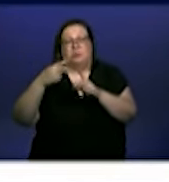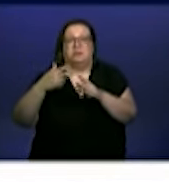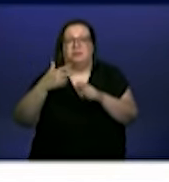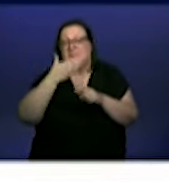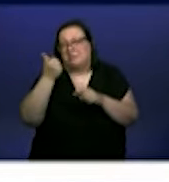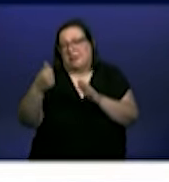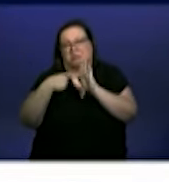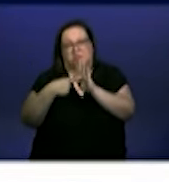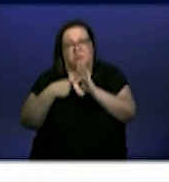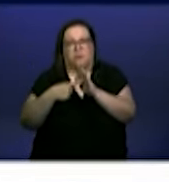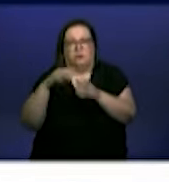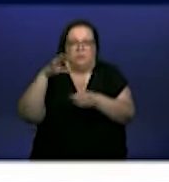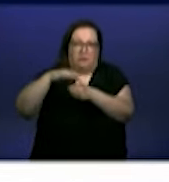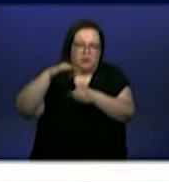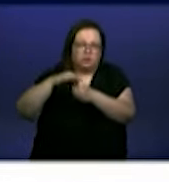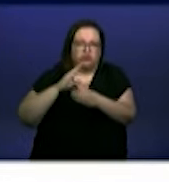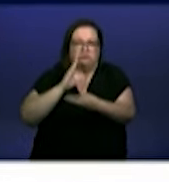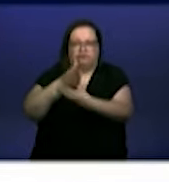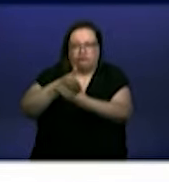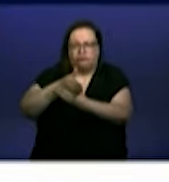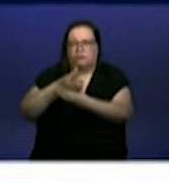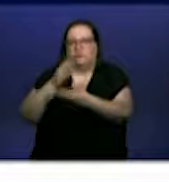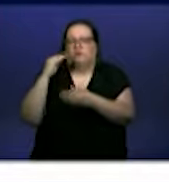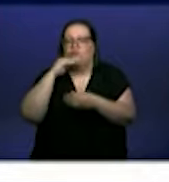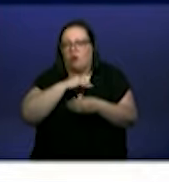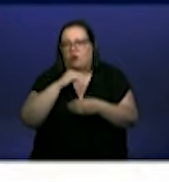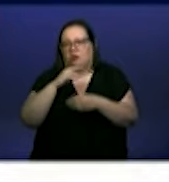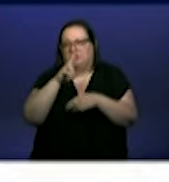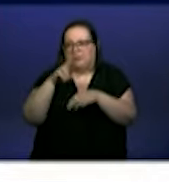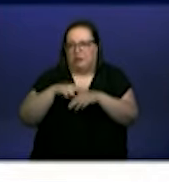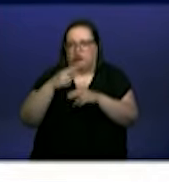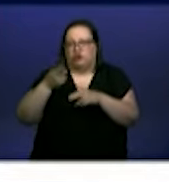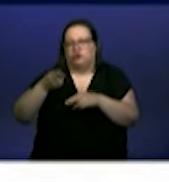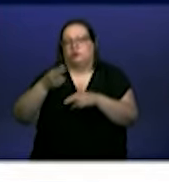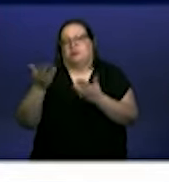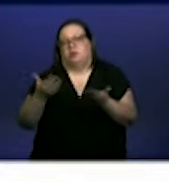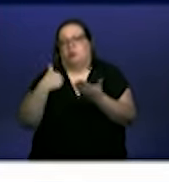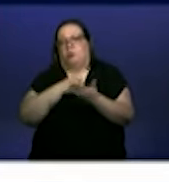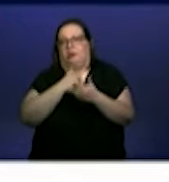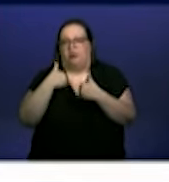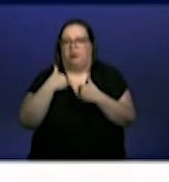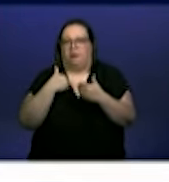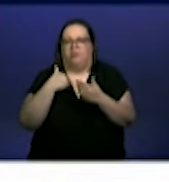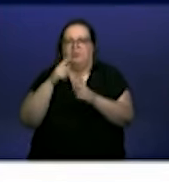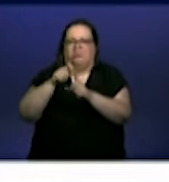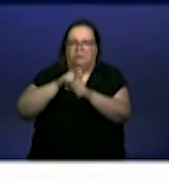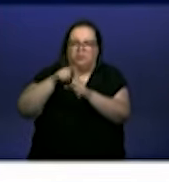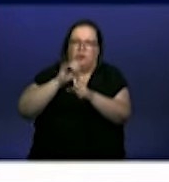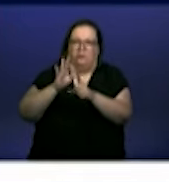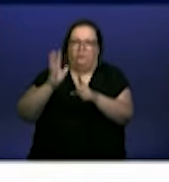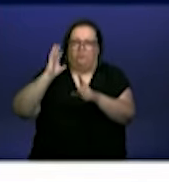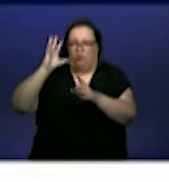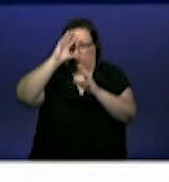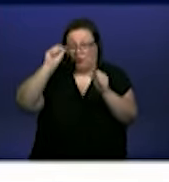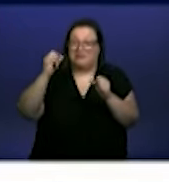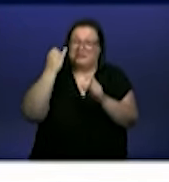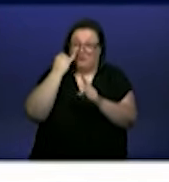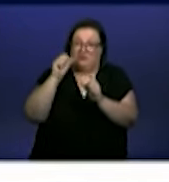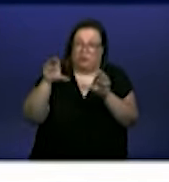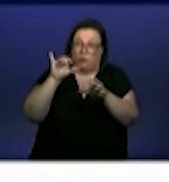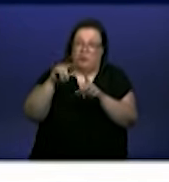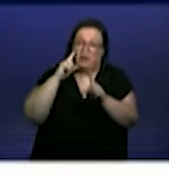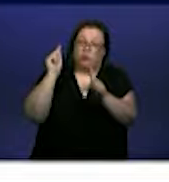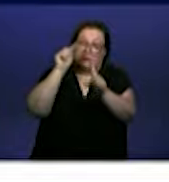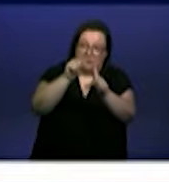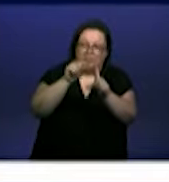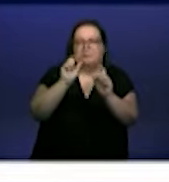our nation's history. I mean, here we have the political prosecution, persecution of a former president. If they can do that to him, they can do